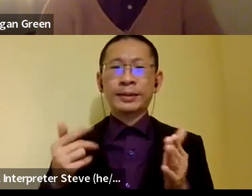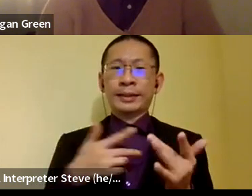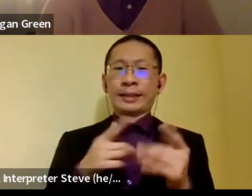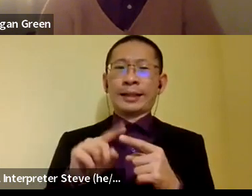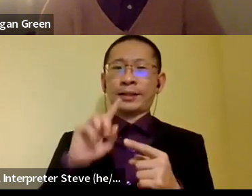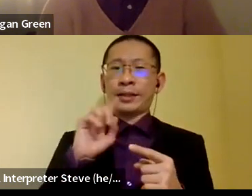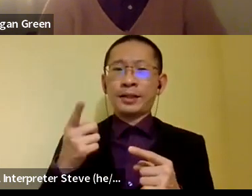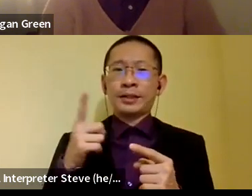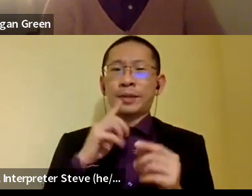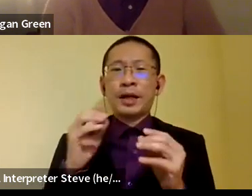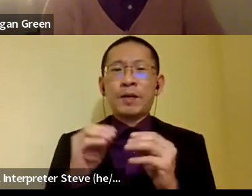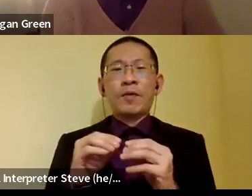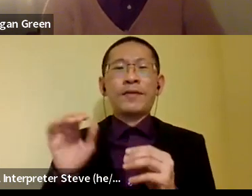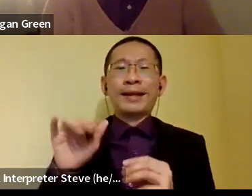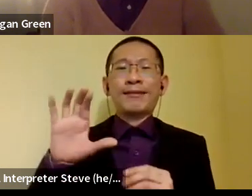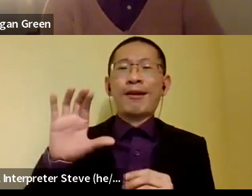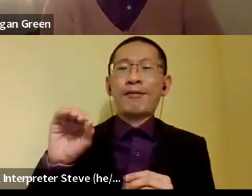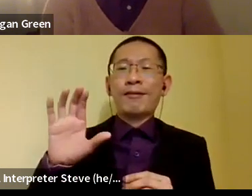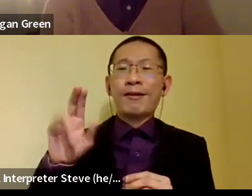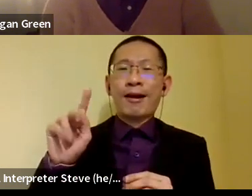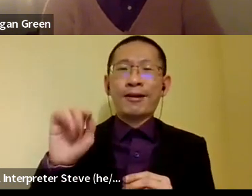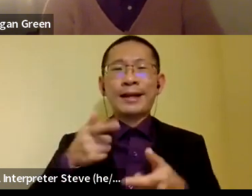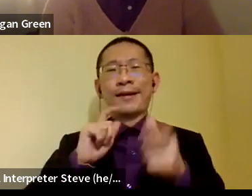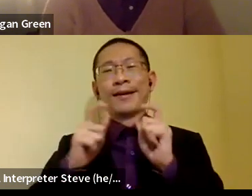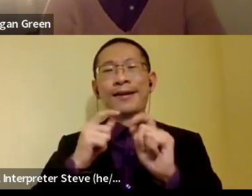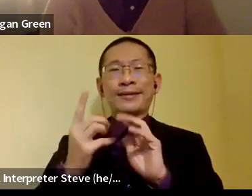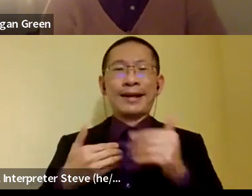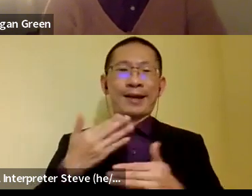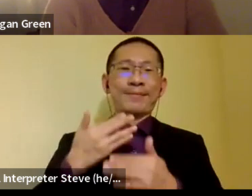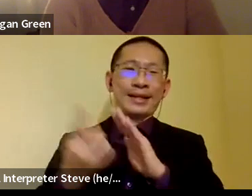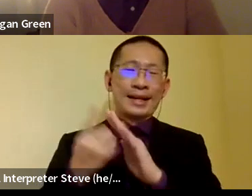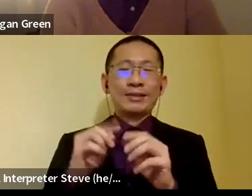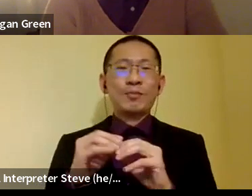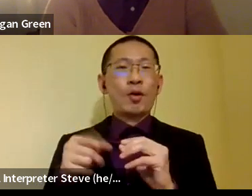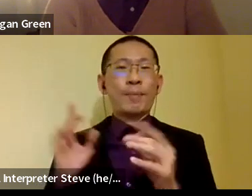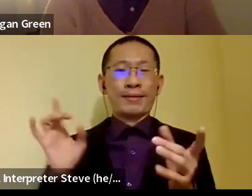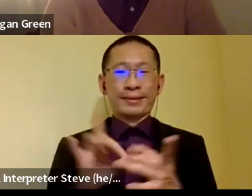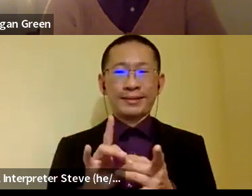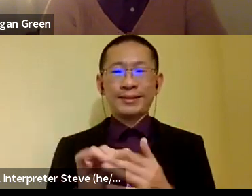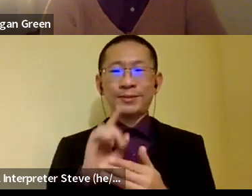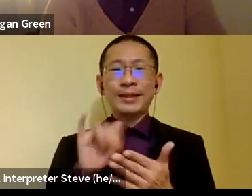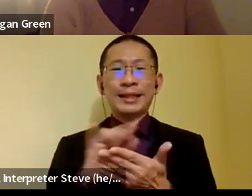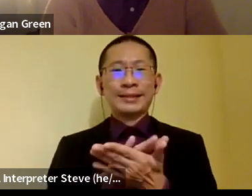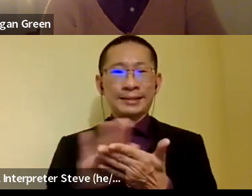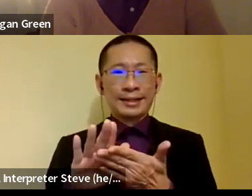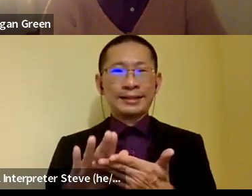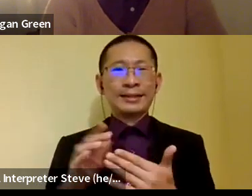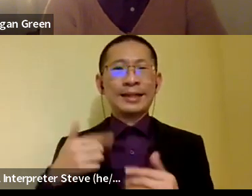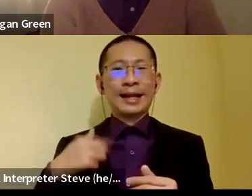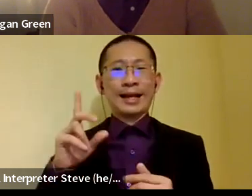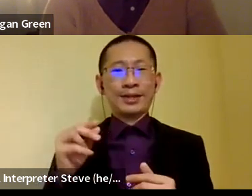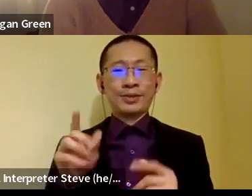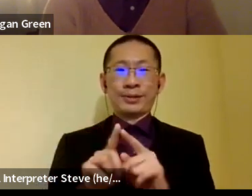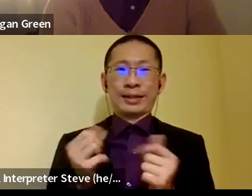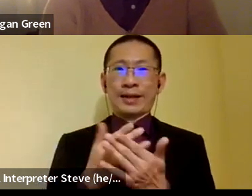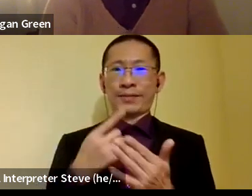just be more of a cocktail hour than anything else, because it's just about connection. And that's really nice, because I do, like everyone